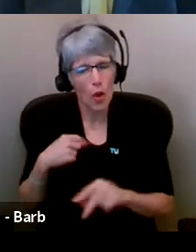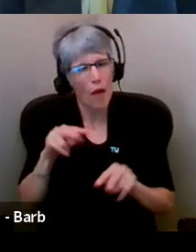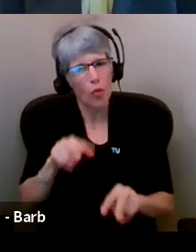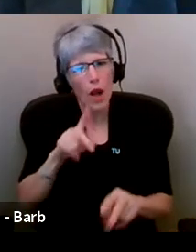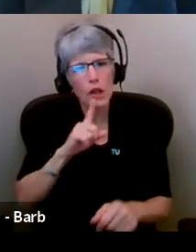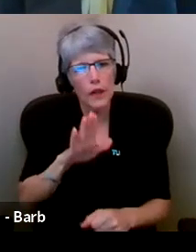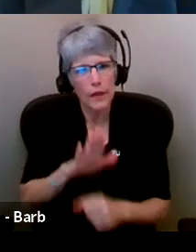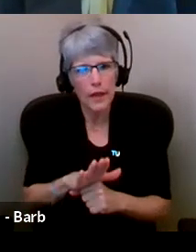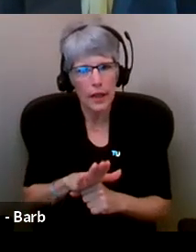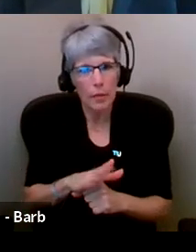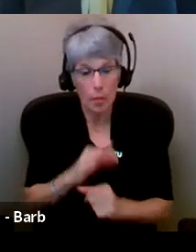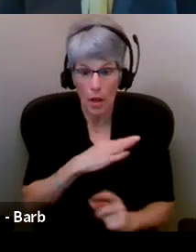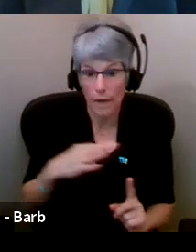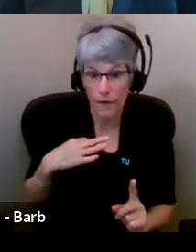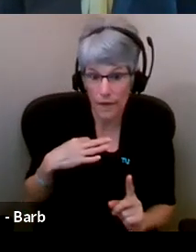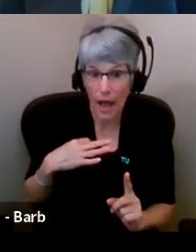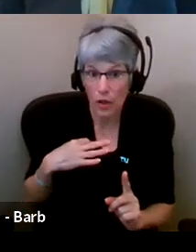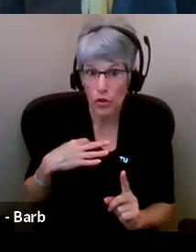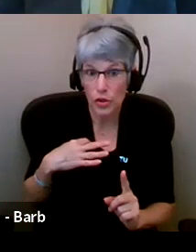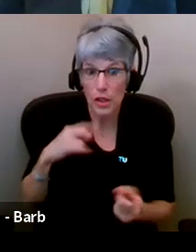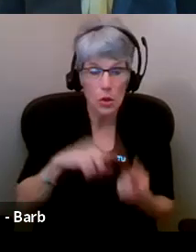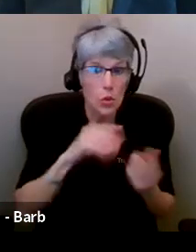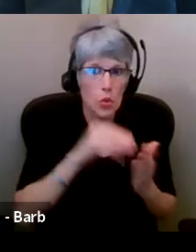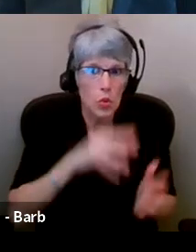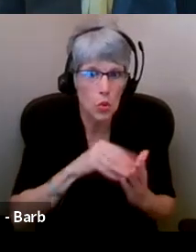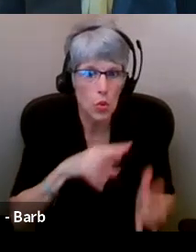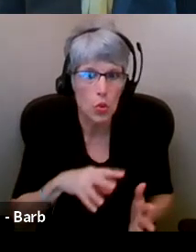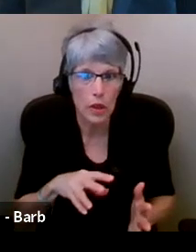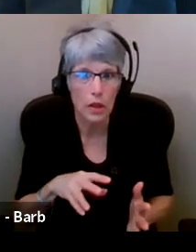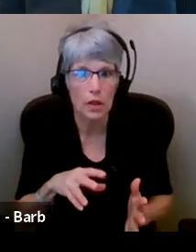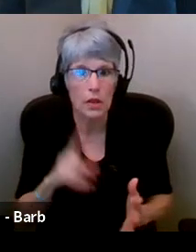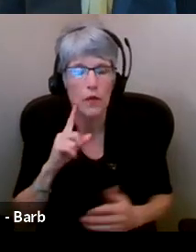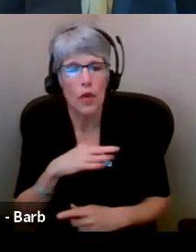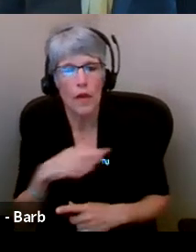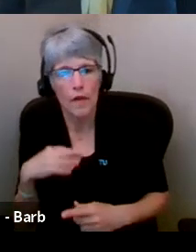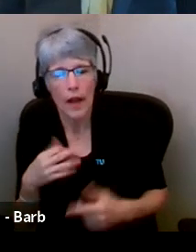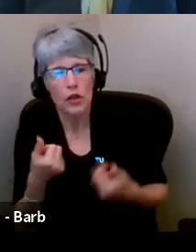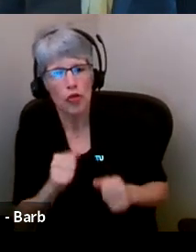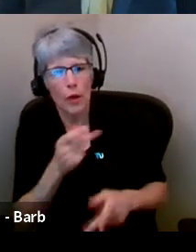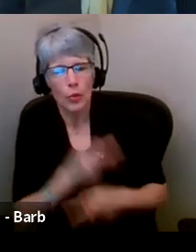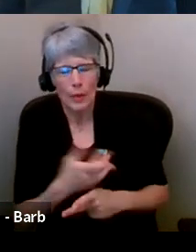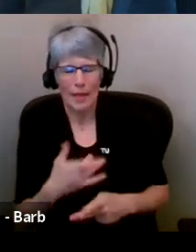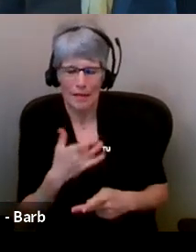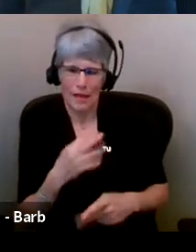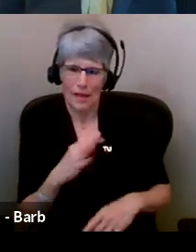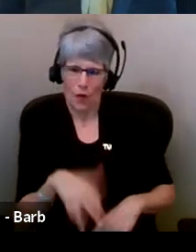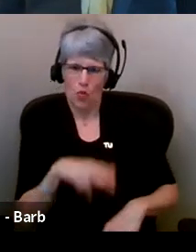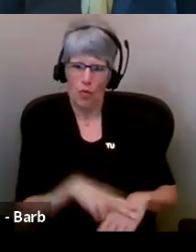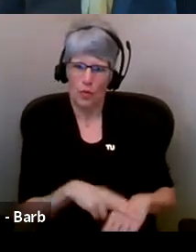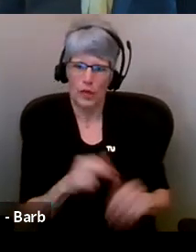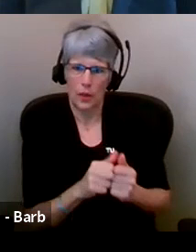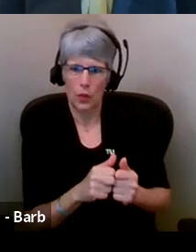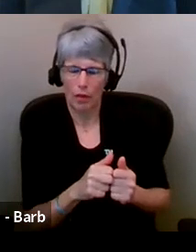to of the faculty towards the students to try and keep a sense of normalcy in their classrooms with the students,